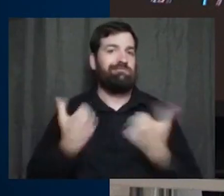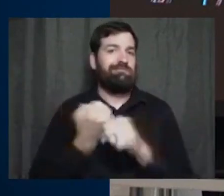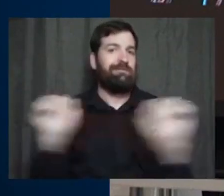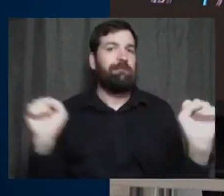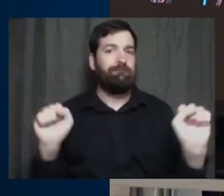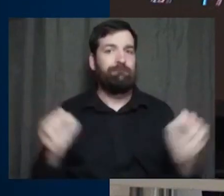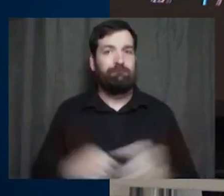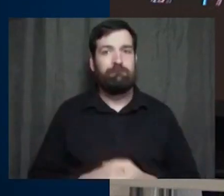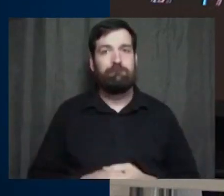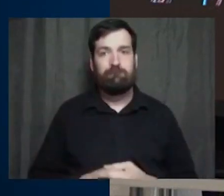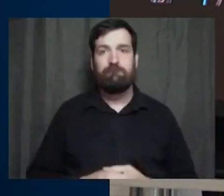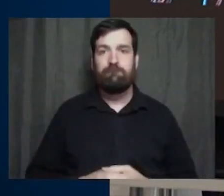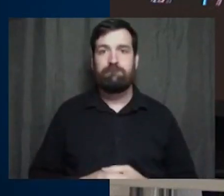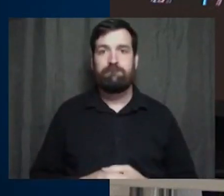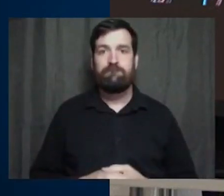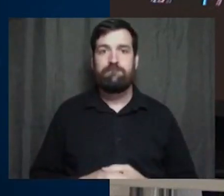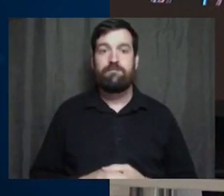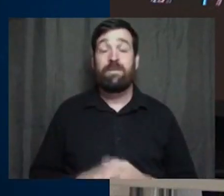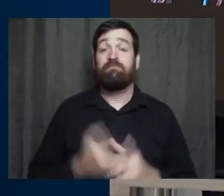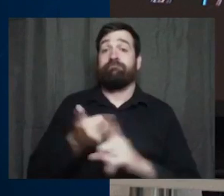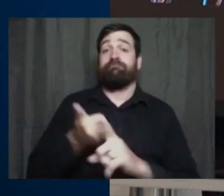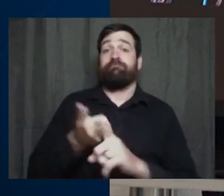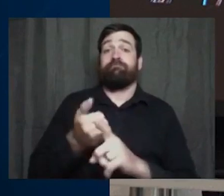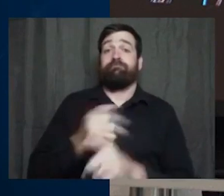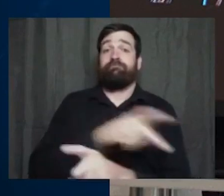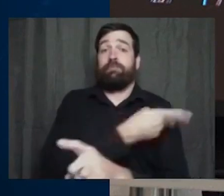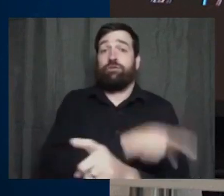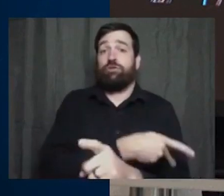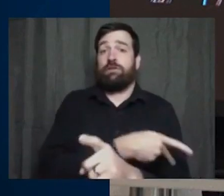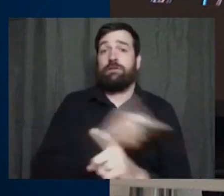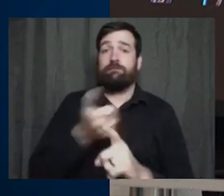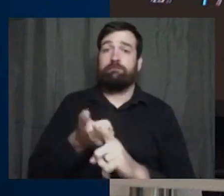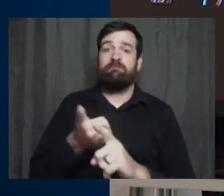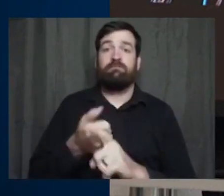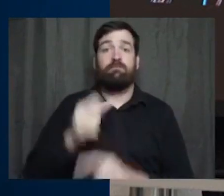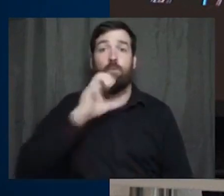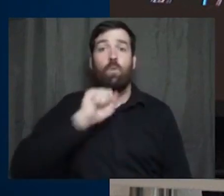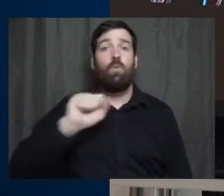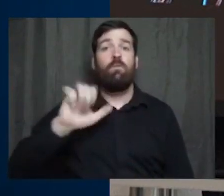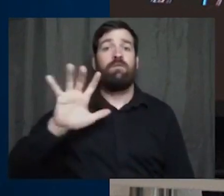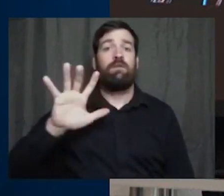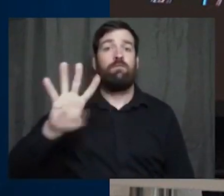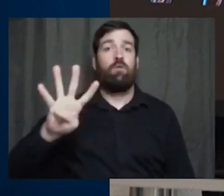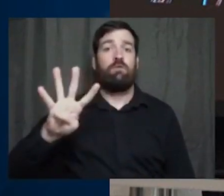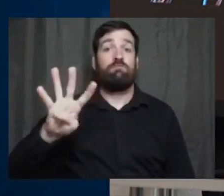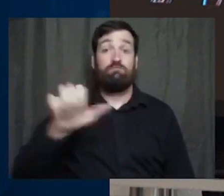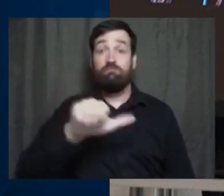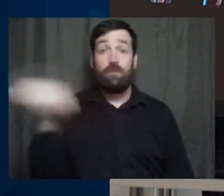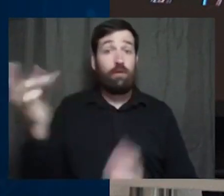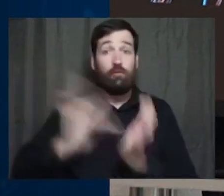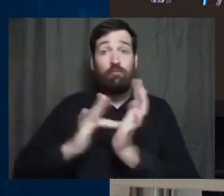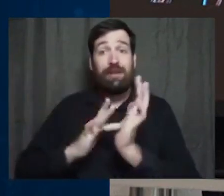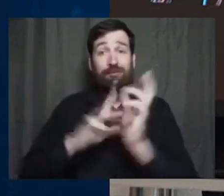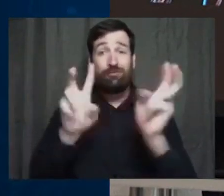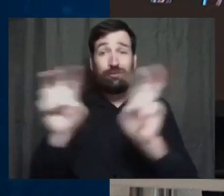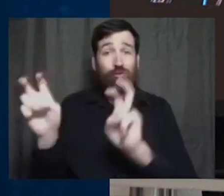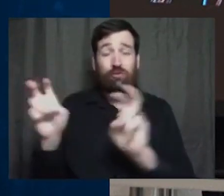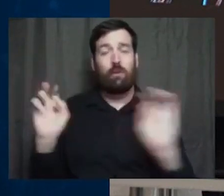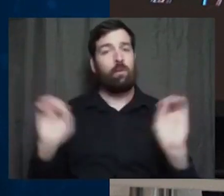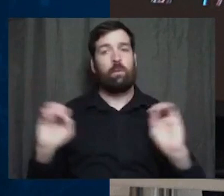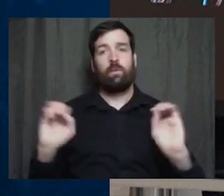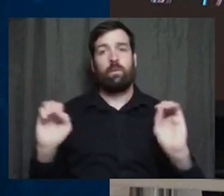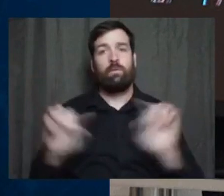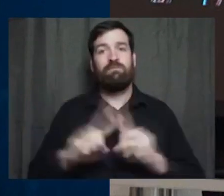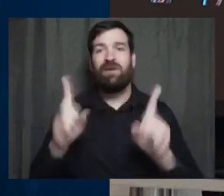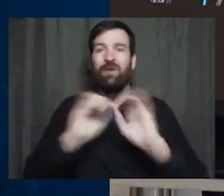people. This is a patient that is 54 years old, no other medical problems, but is unvaccinated. This is